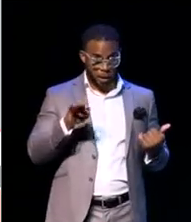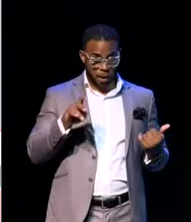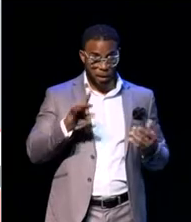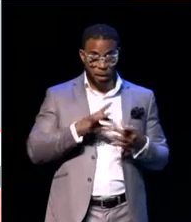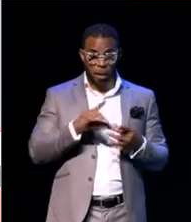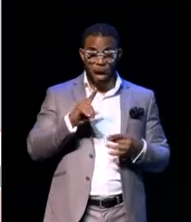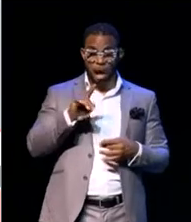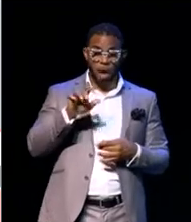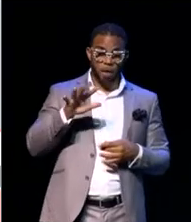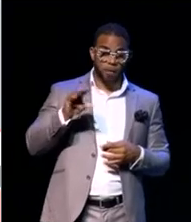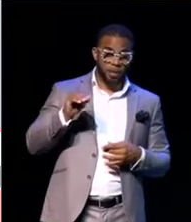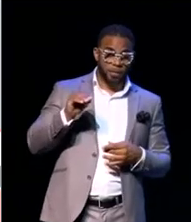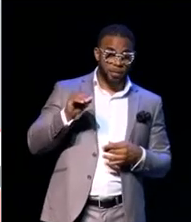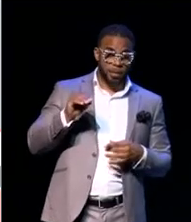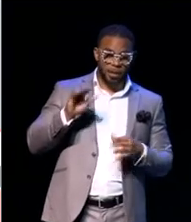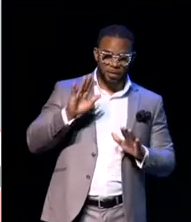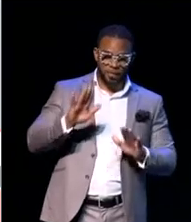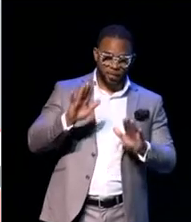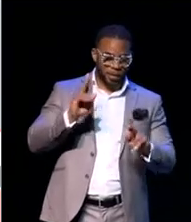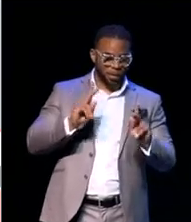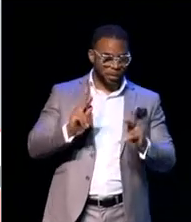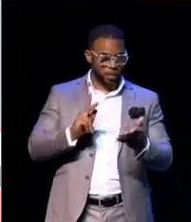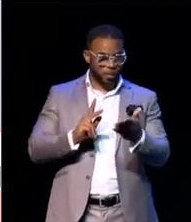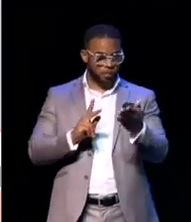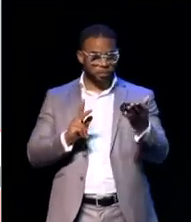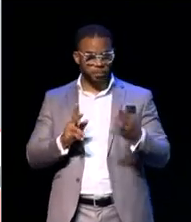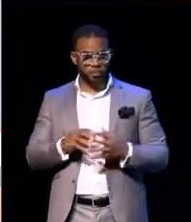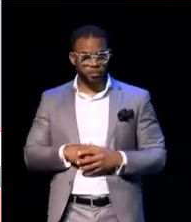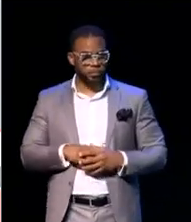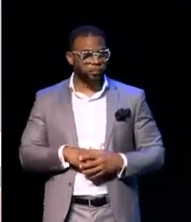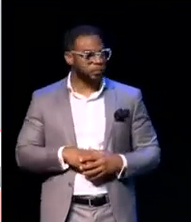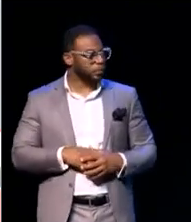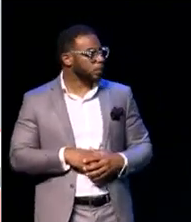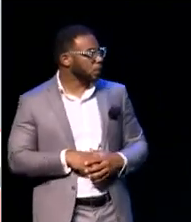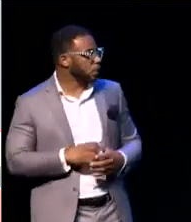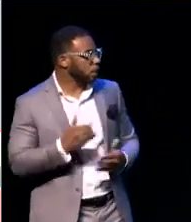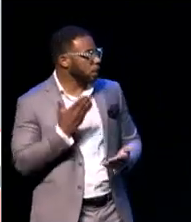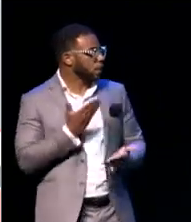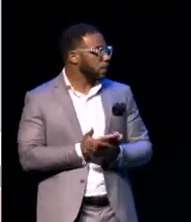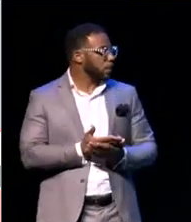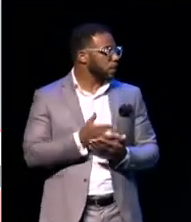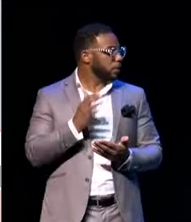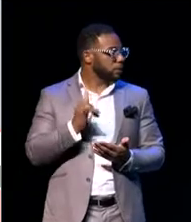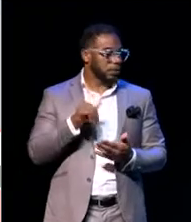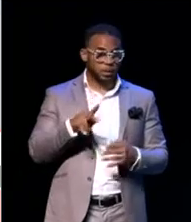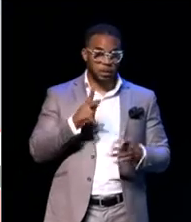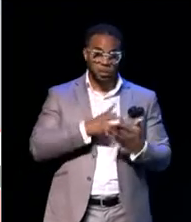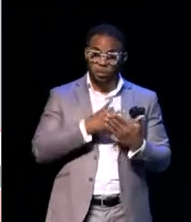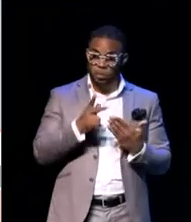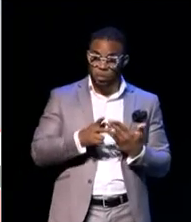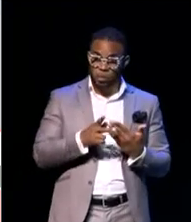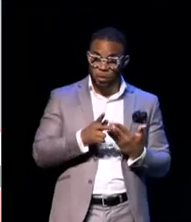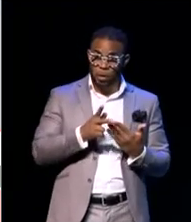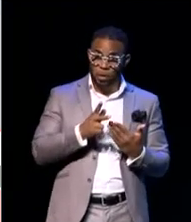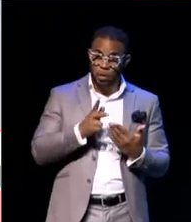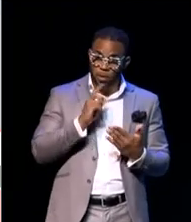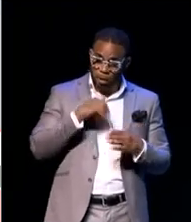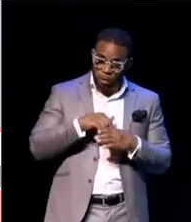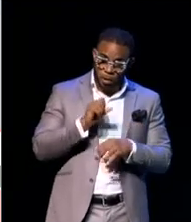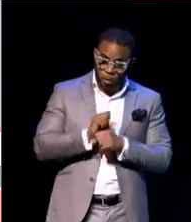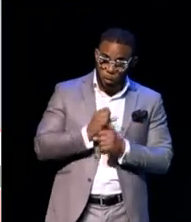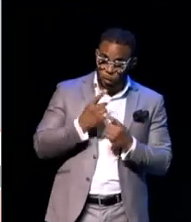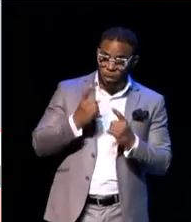said, 150 fantastic people. And the fact that this program was in the